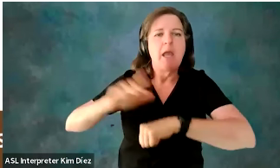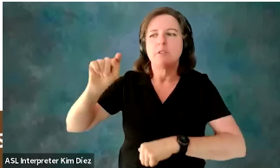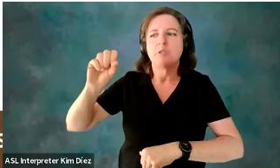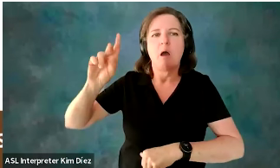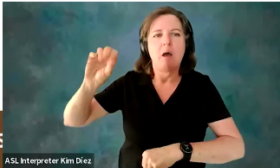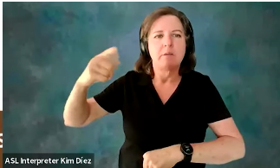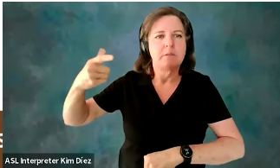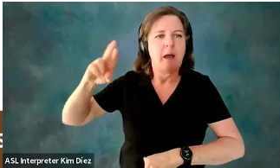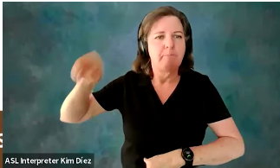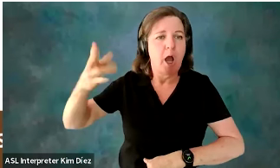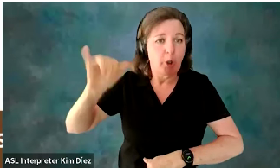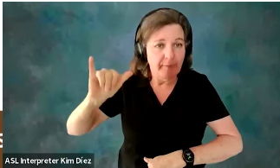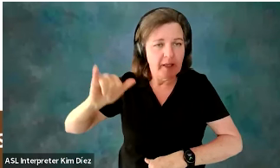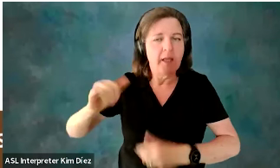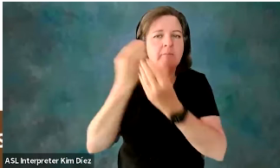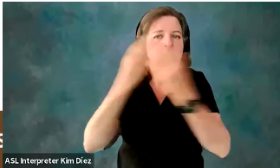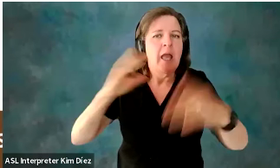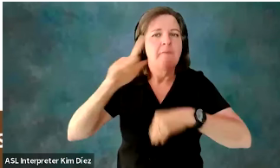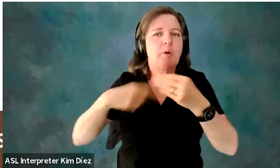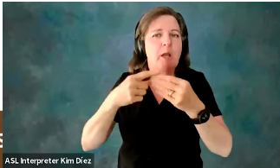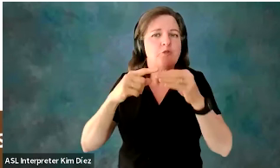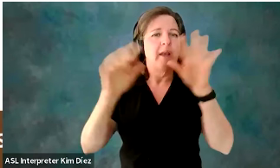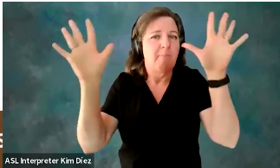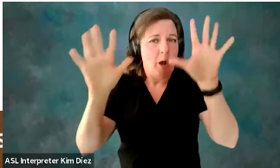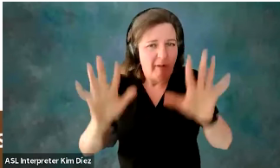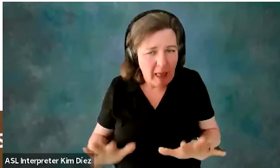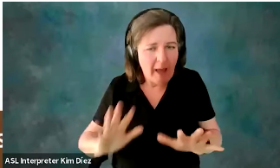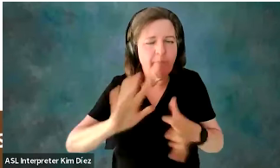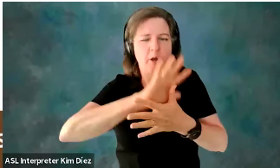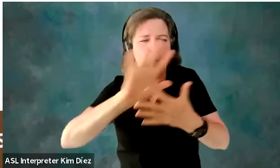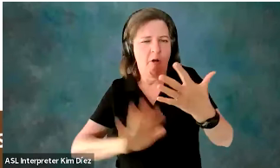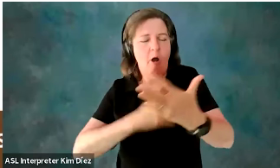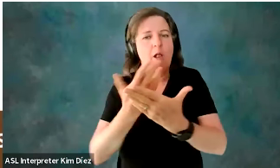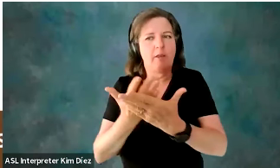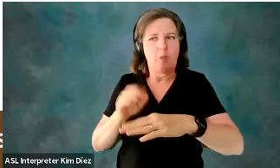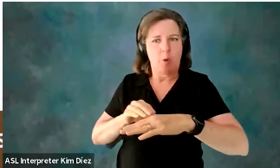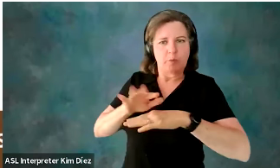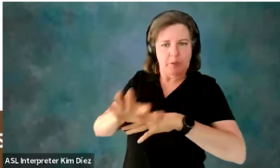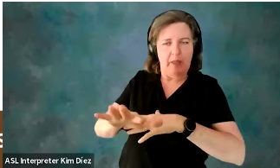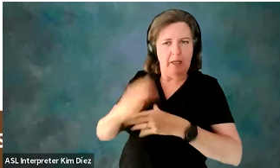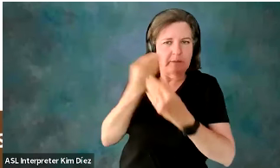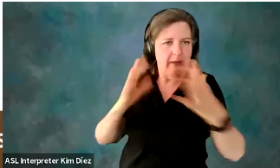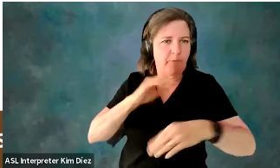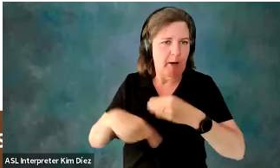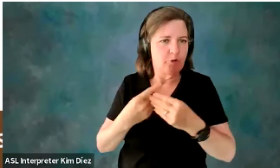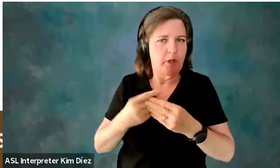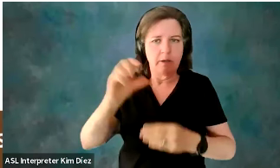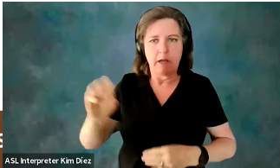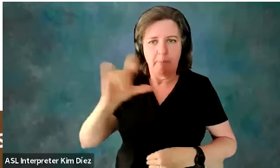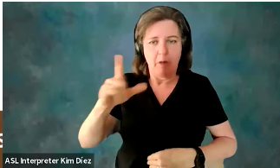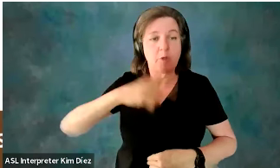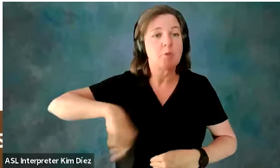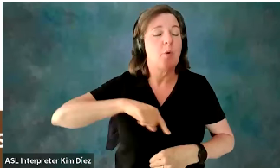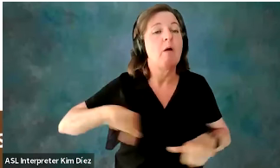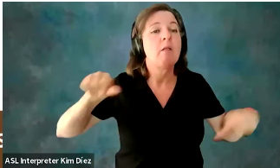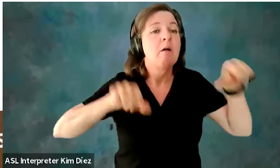information, climate information, anything that can offer information that influences this so that we can